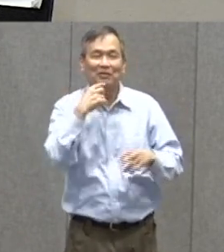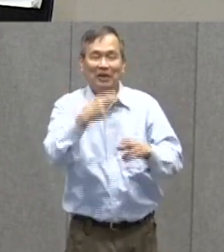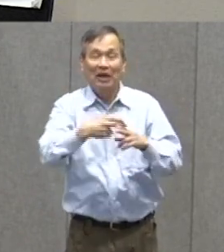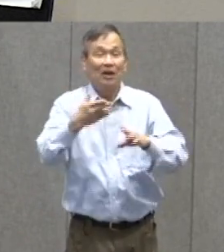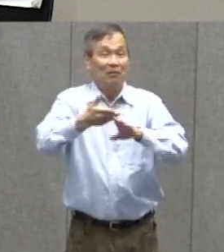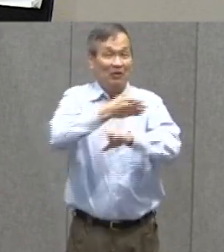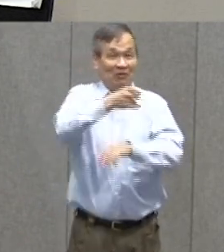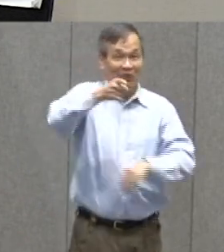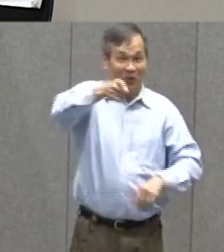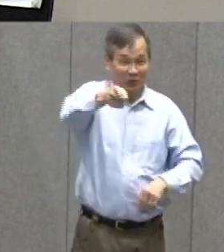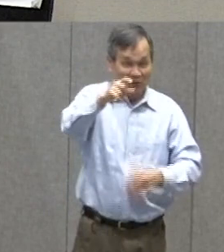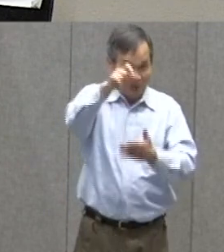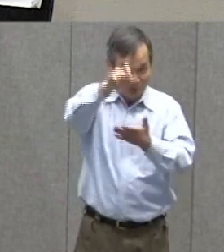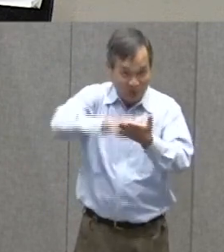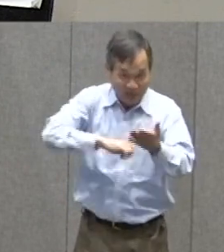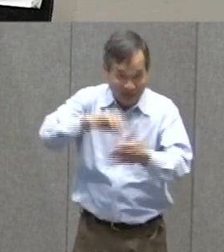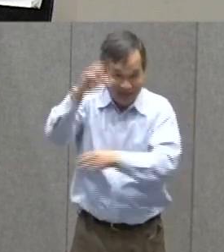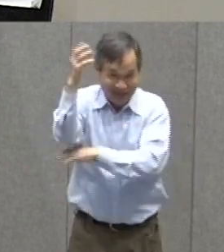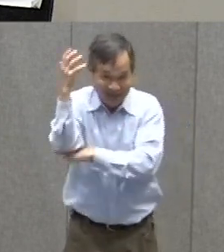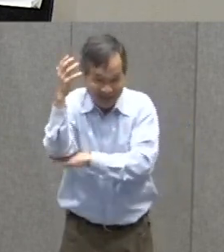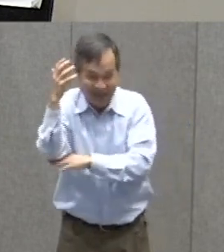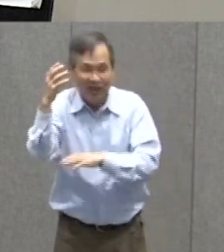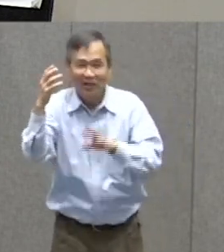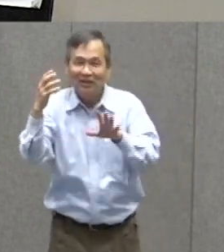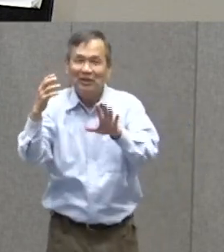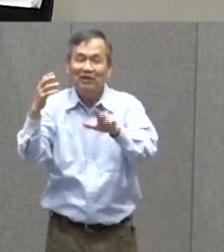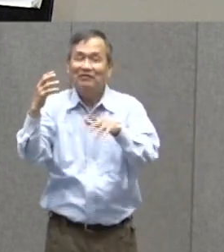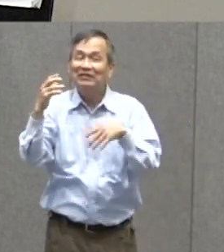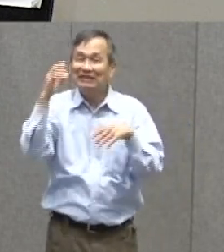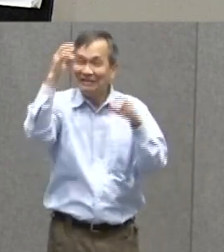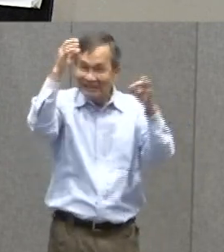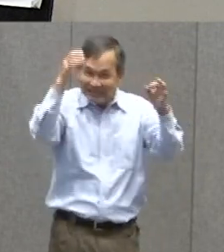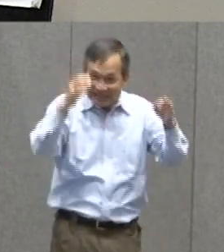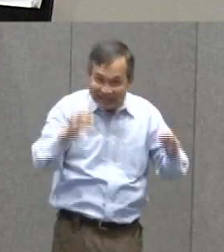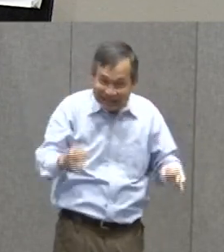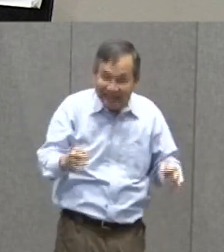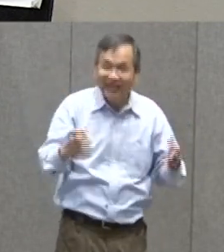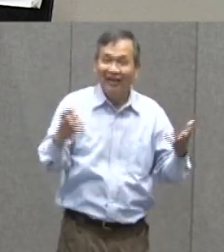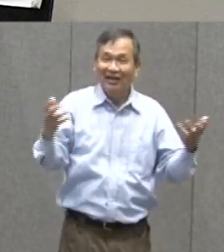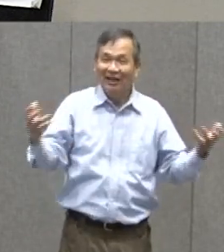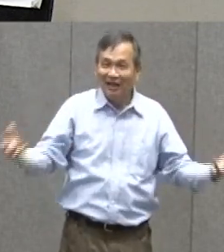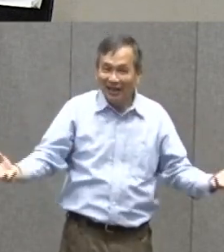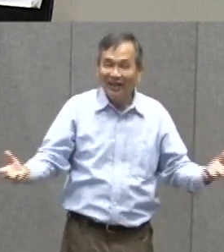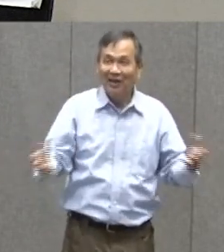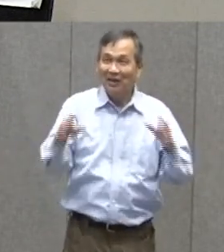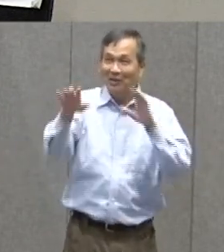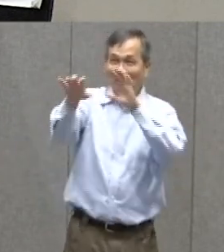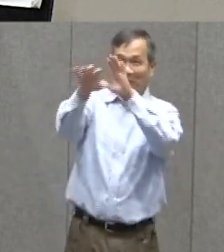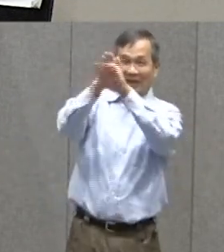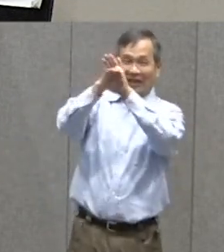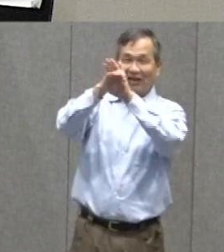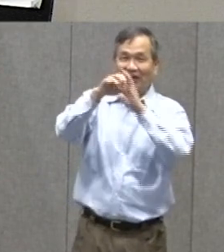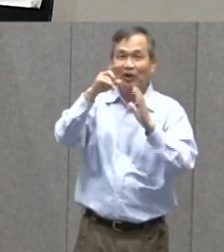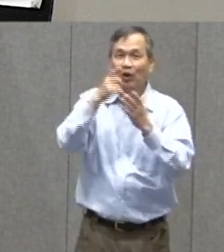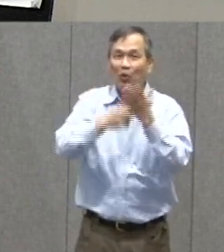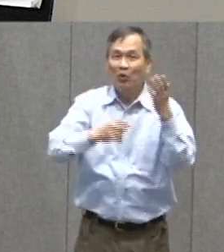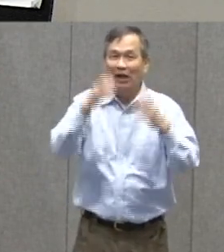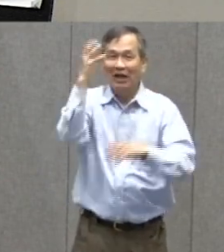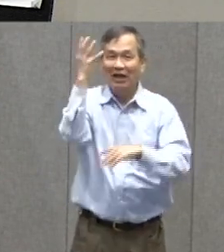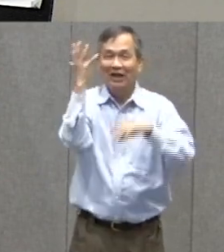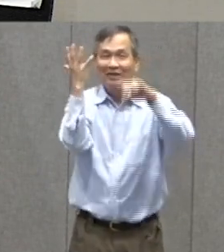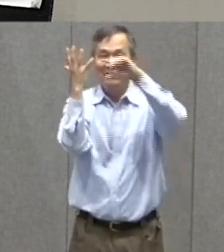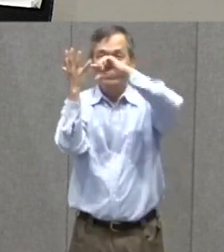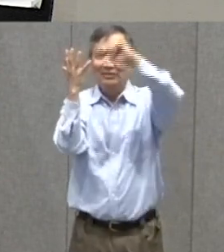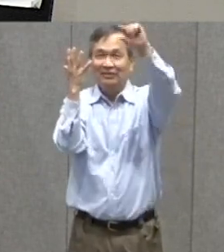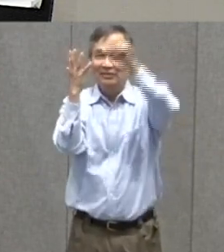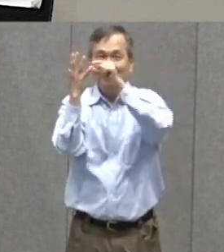write, you have to identify, or you have to select someone from the photo here